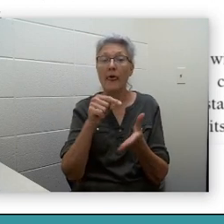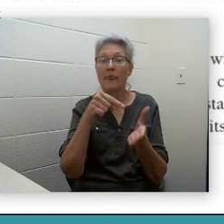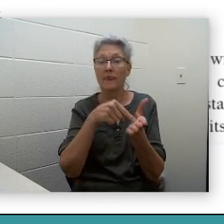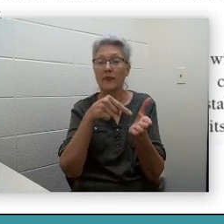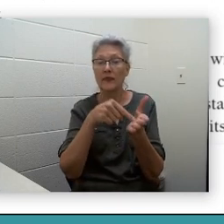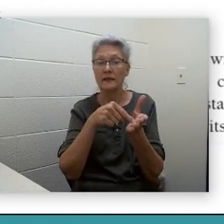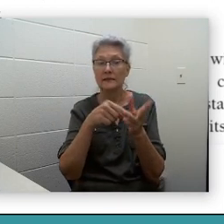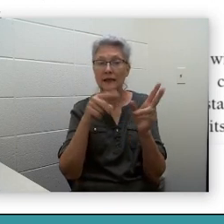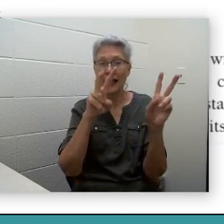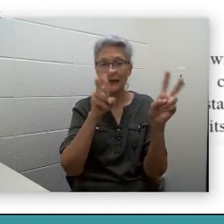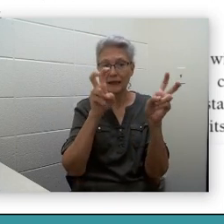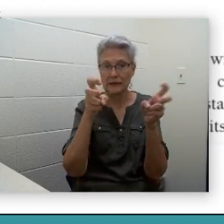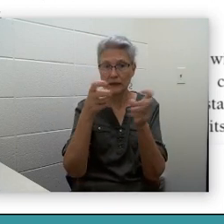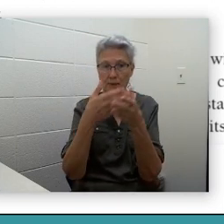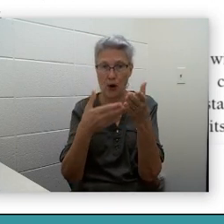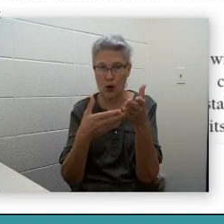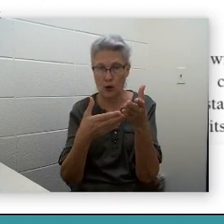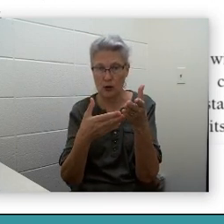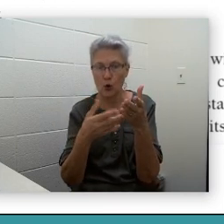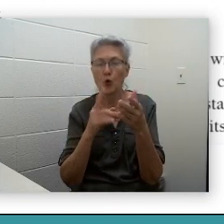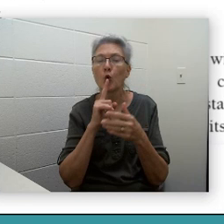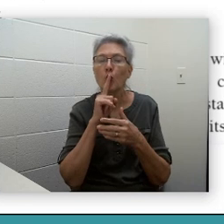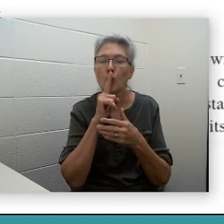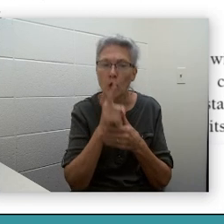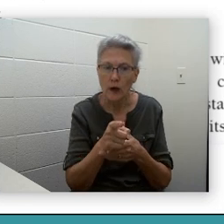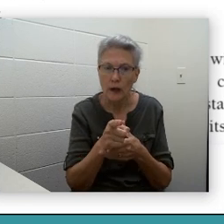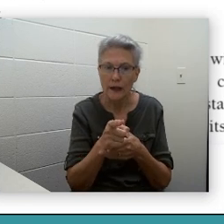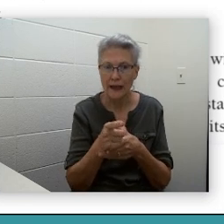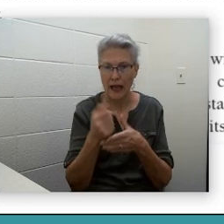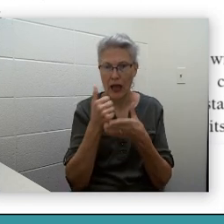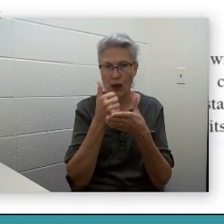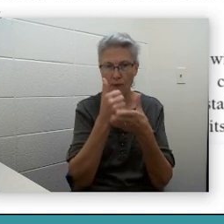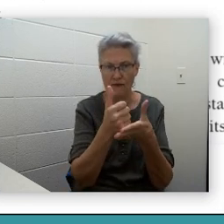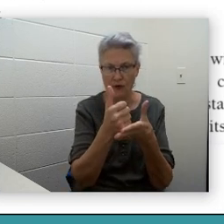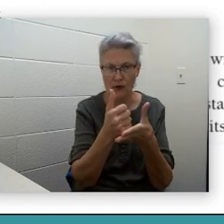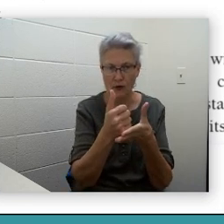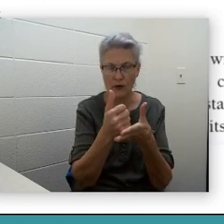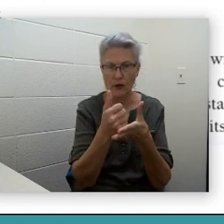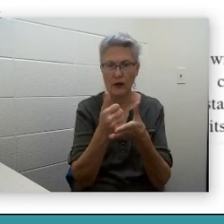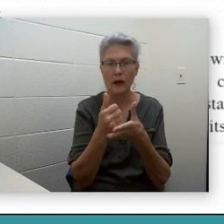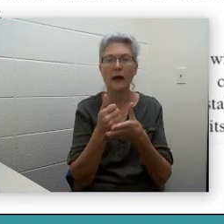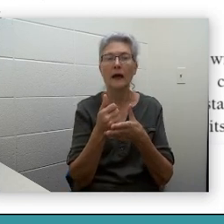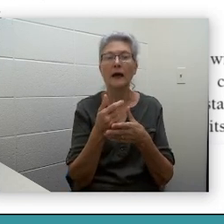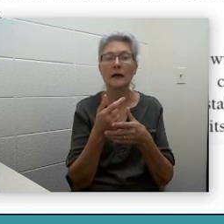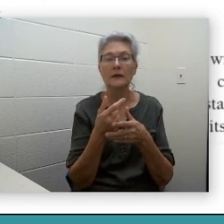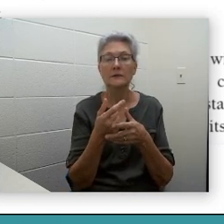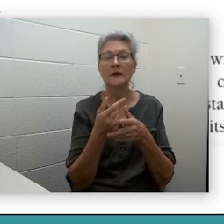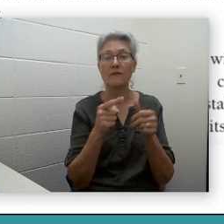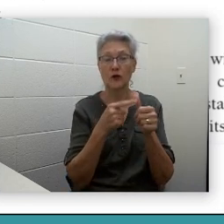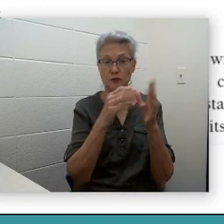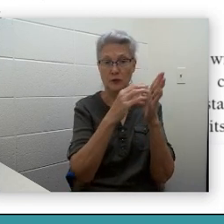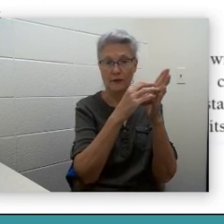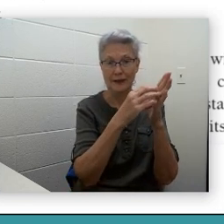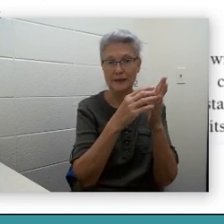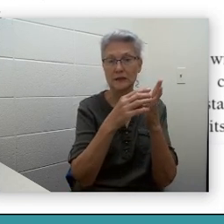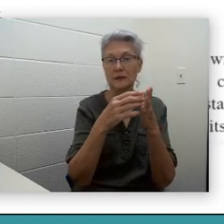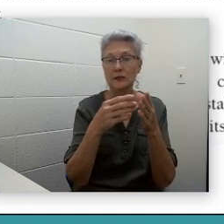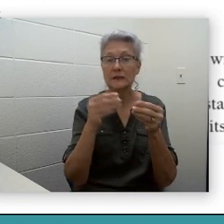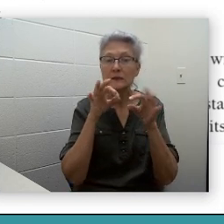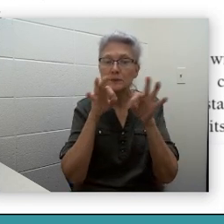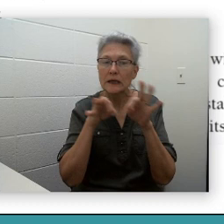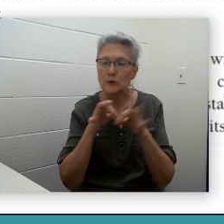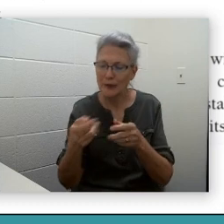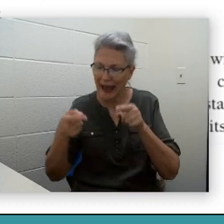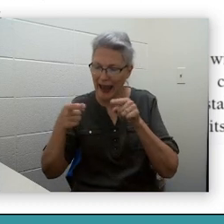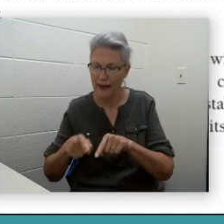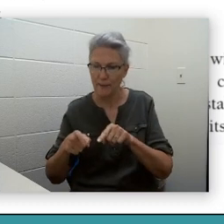this italicized part is really helpful because it allows me to understand what has happened in